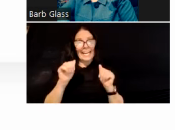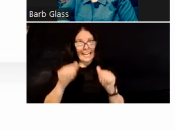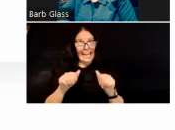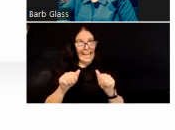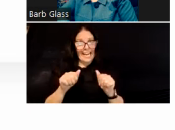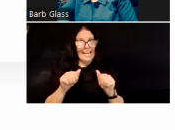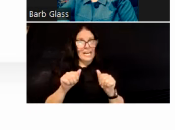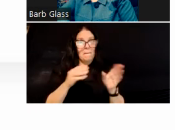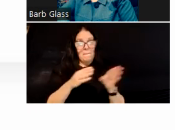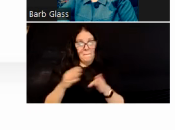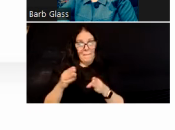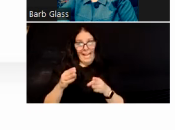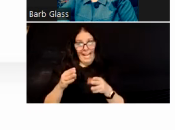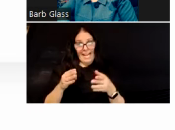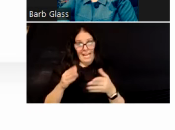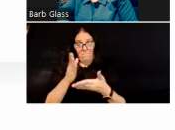I just